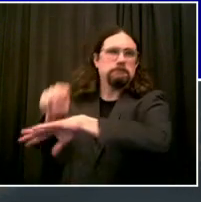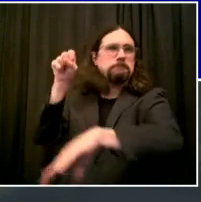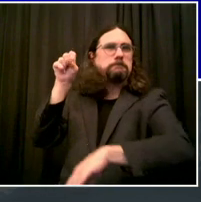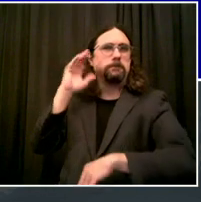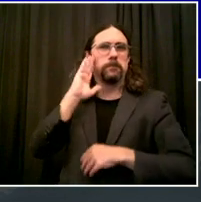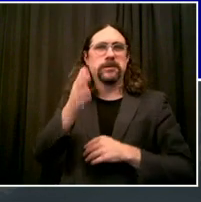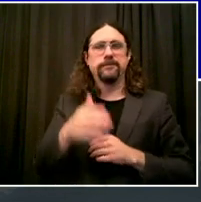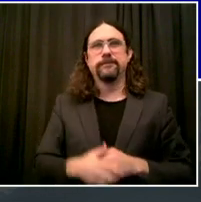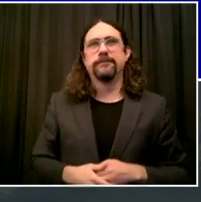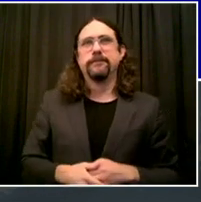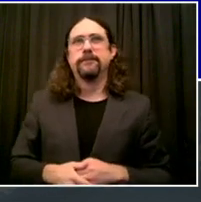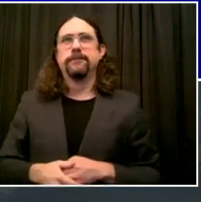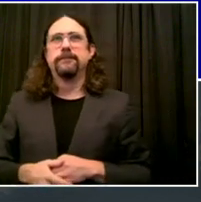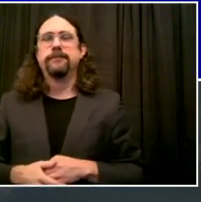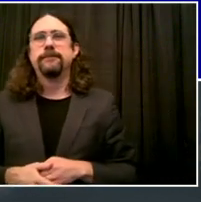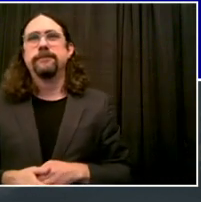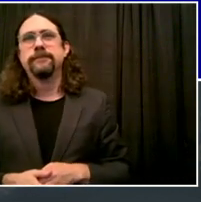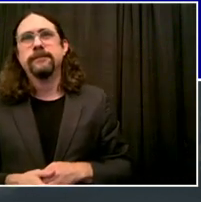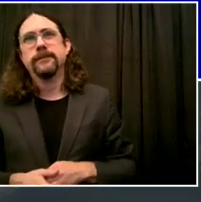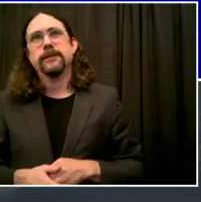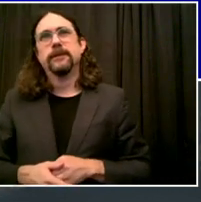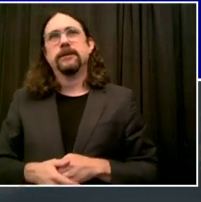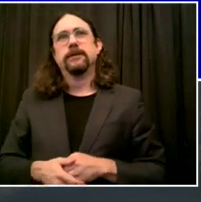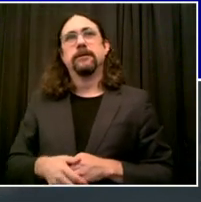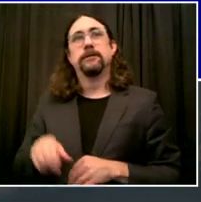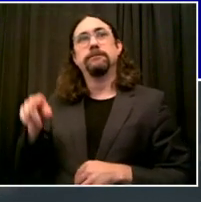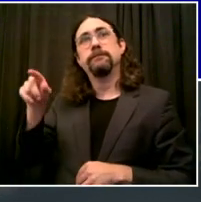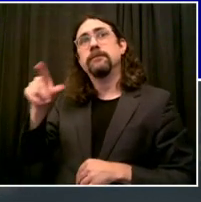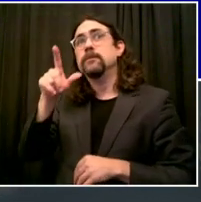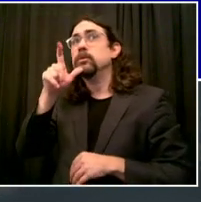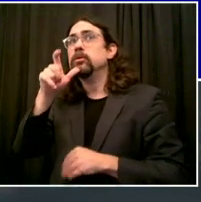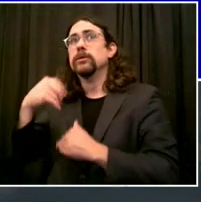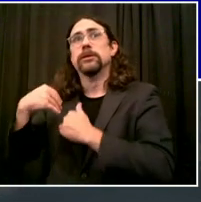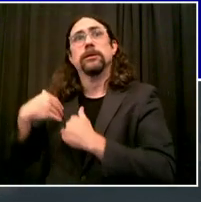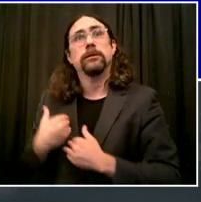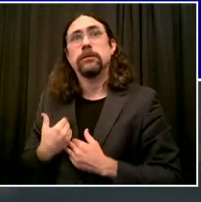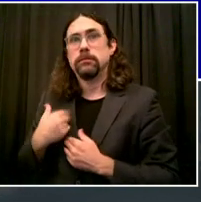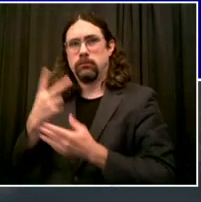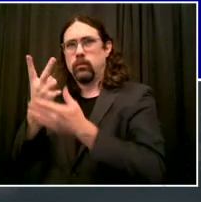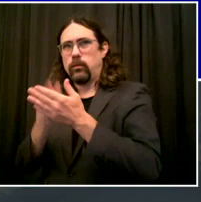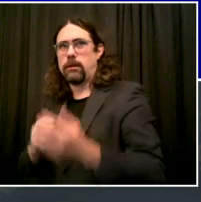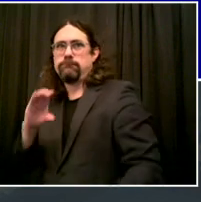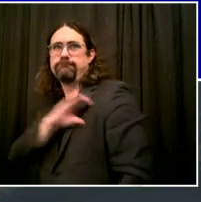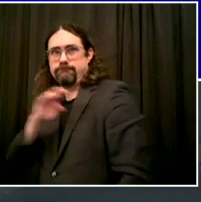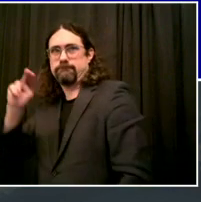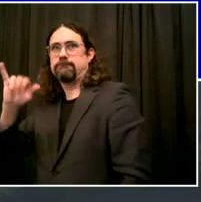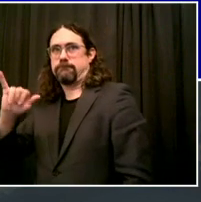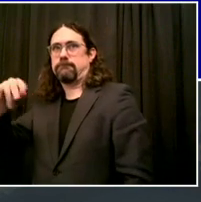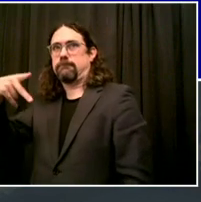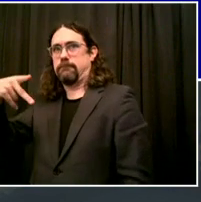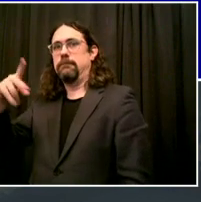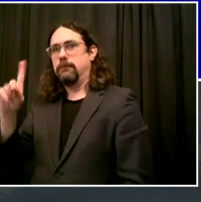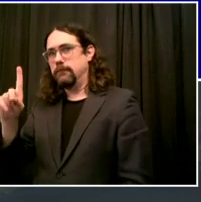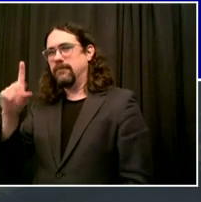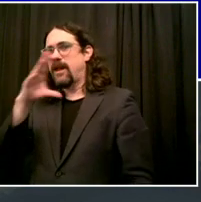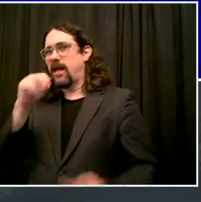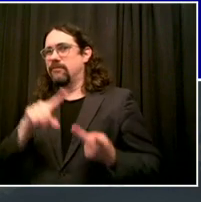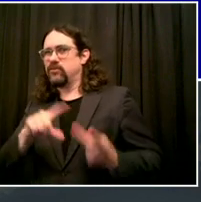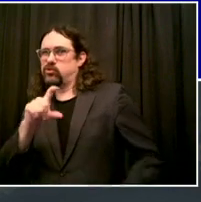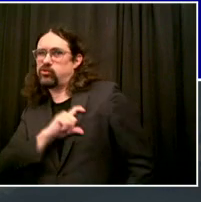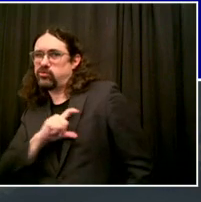Sheriff's Office, the FDNY, the NYPD have come together in an illegal fireworks task force. We